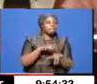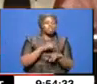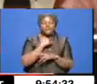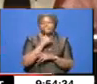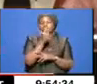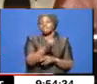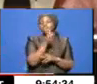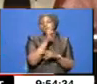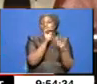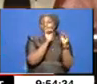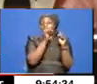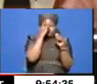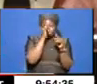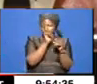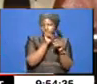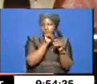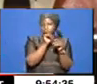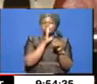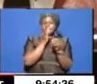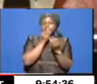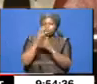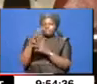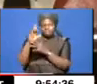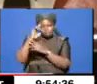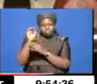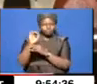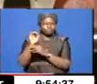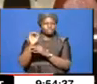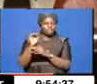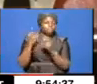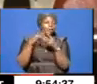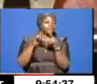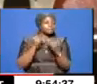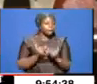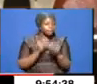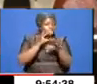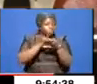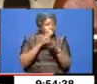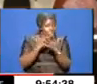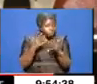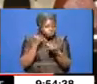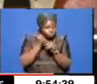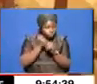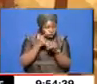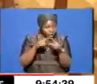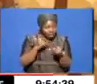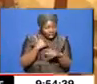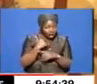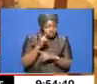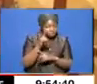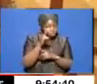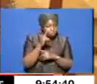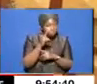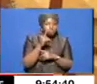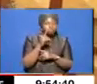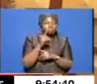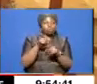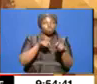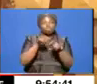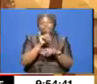being told the reason. But it would be a good thing to do, but there's no explicit provision. The sitting